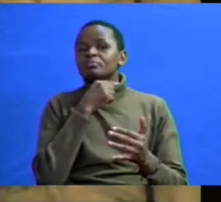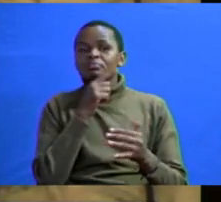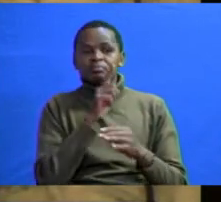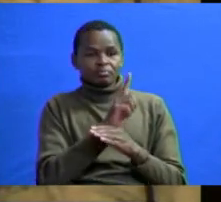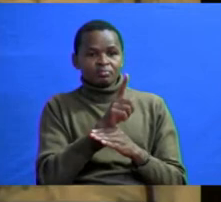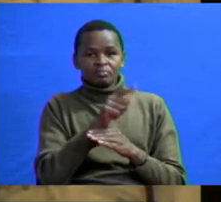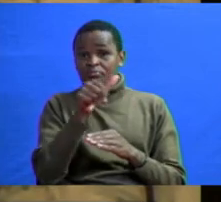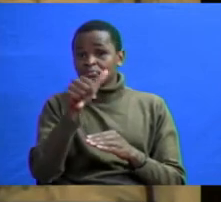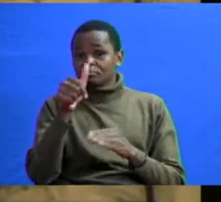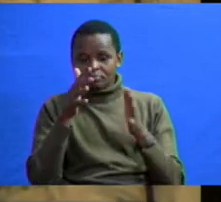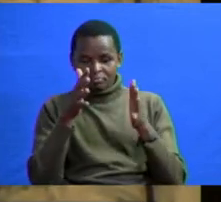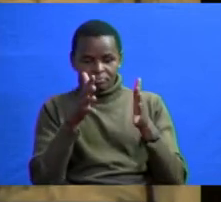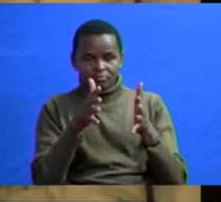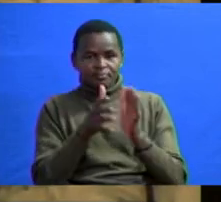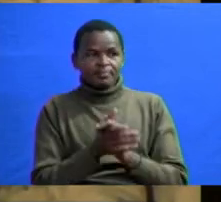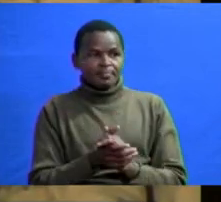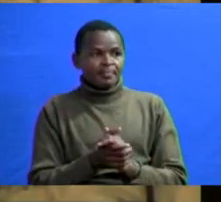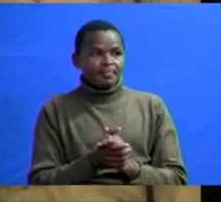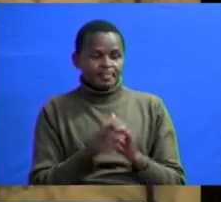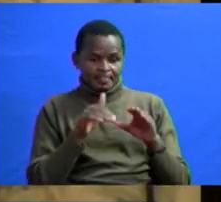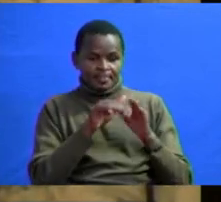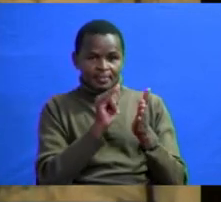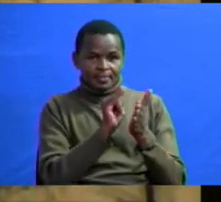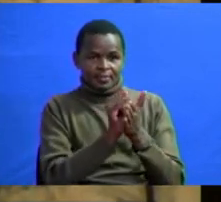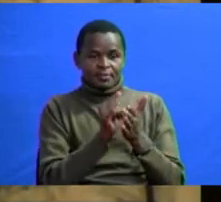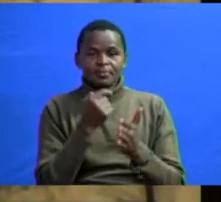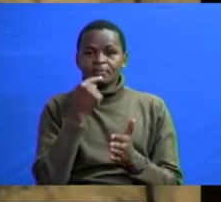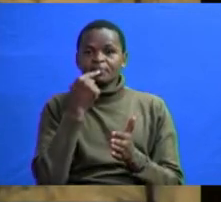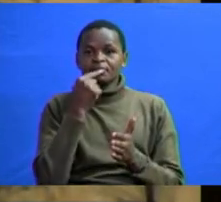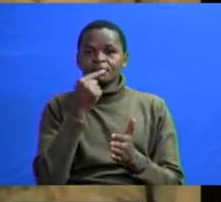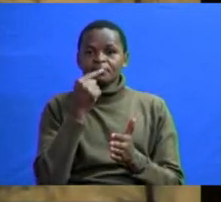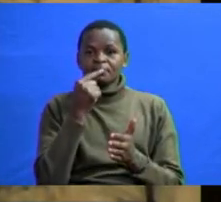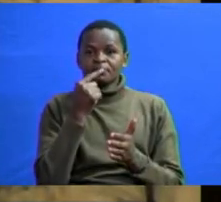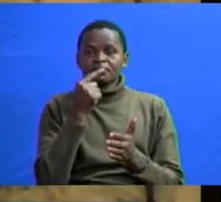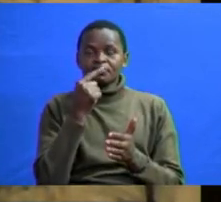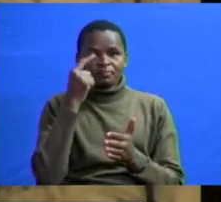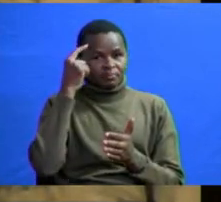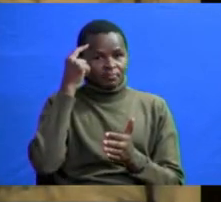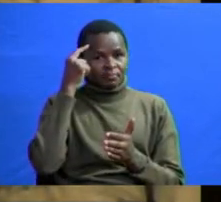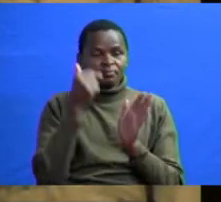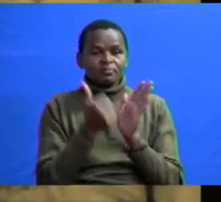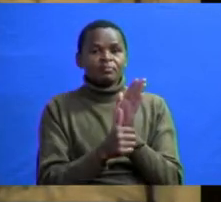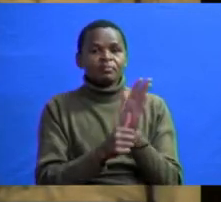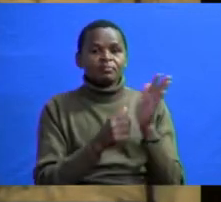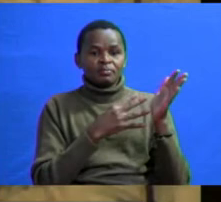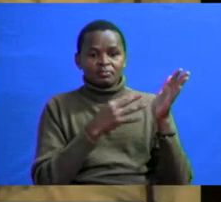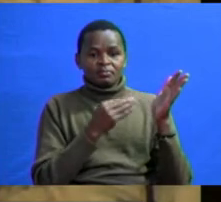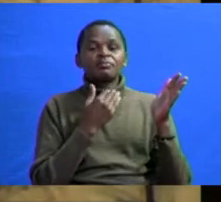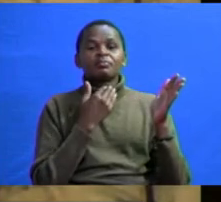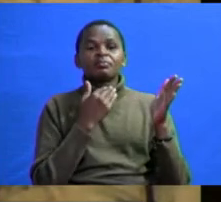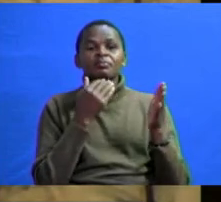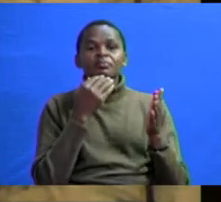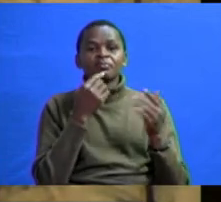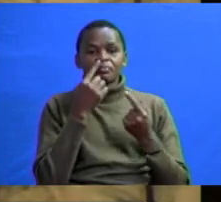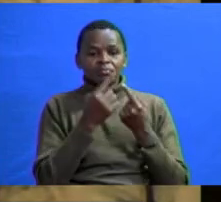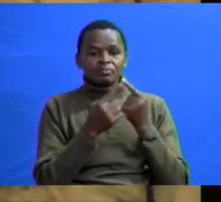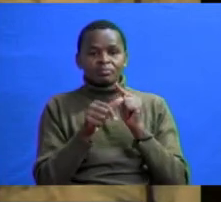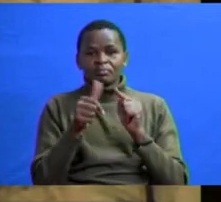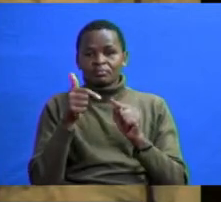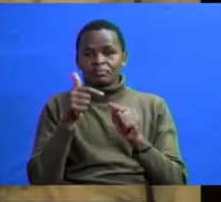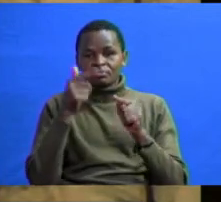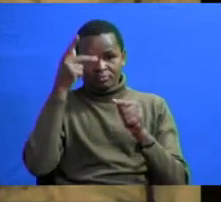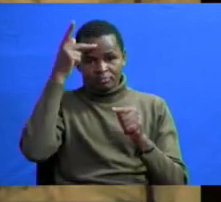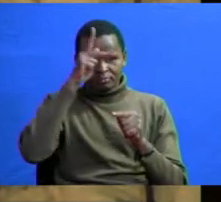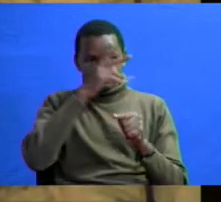to kill another person. So in that, we'll say that you surely have a mental illness and you may need to talk to someone, a